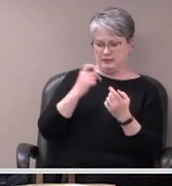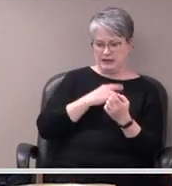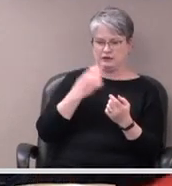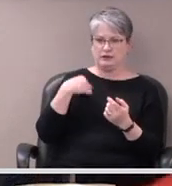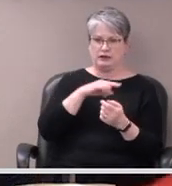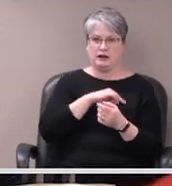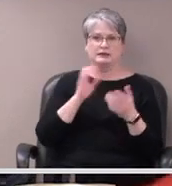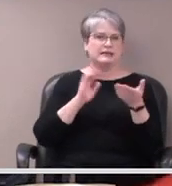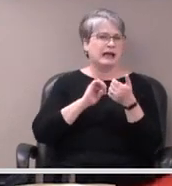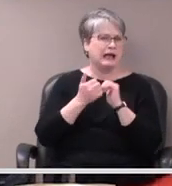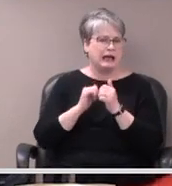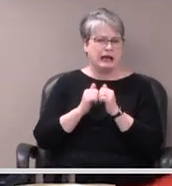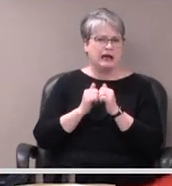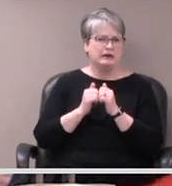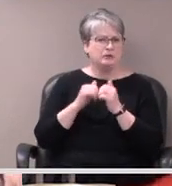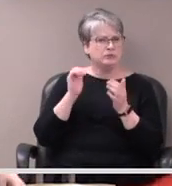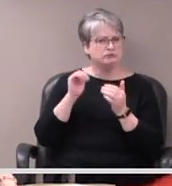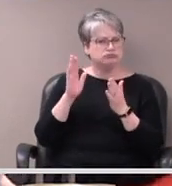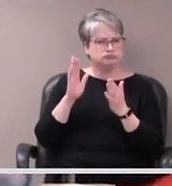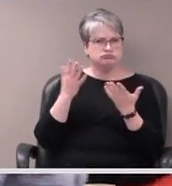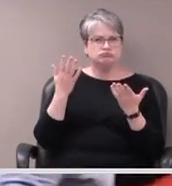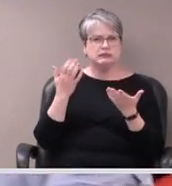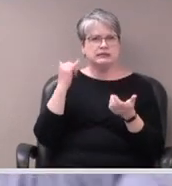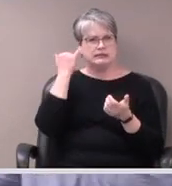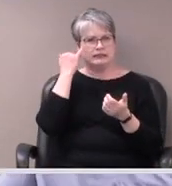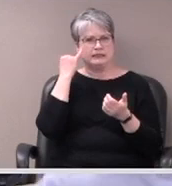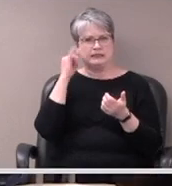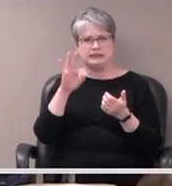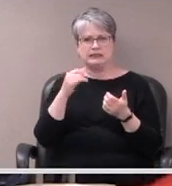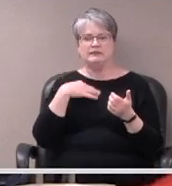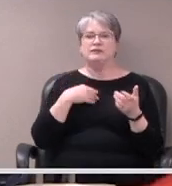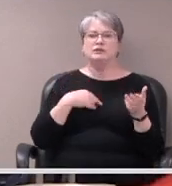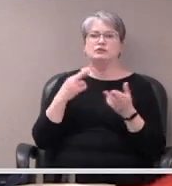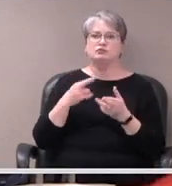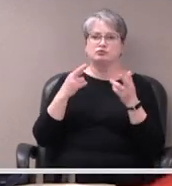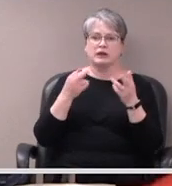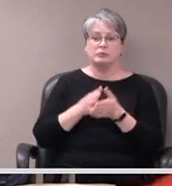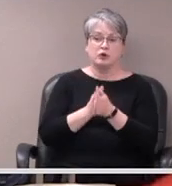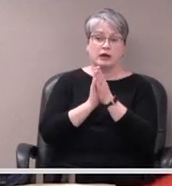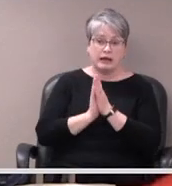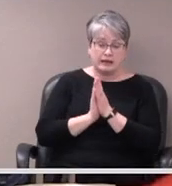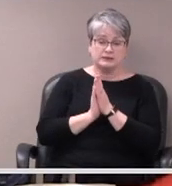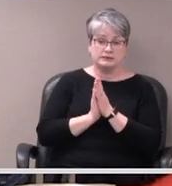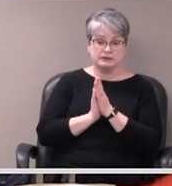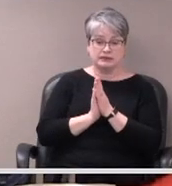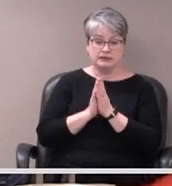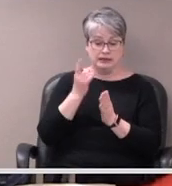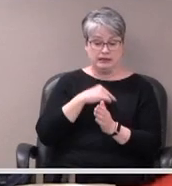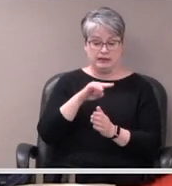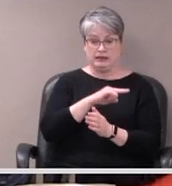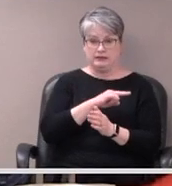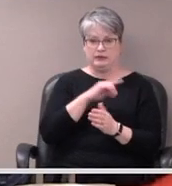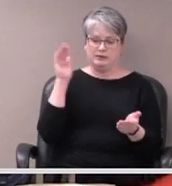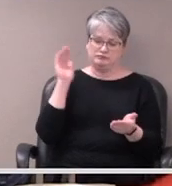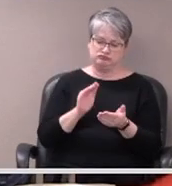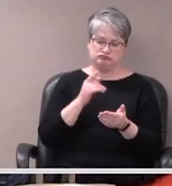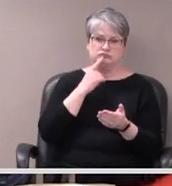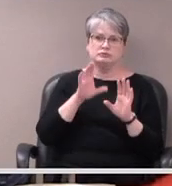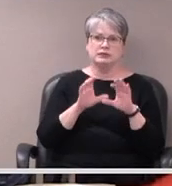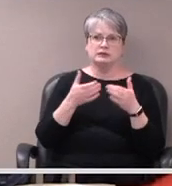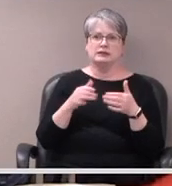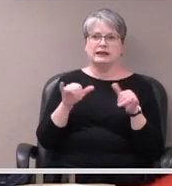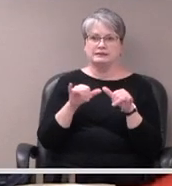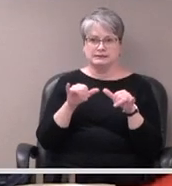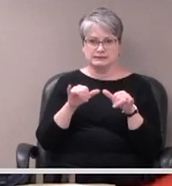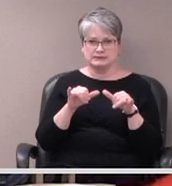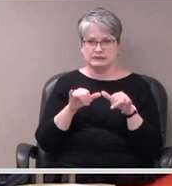handle if it is recommended or requested that we take some of these class sizes down? We were